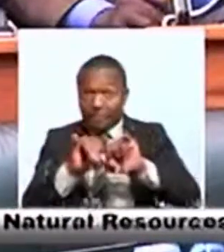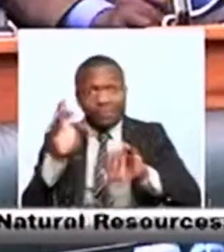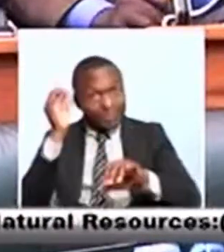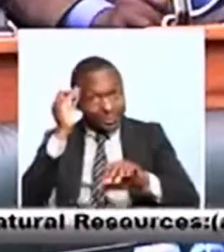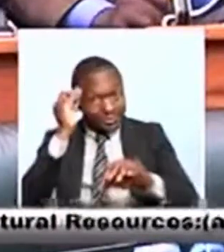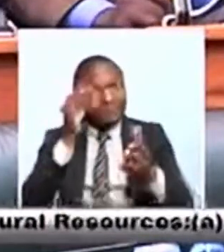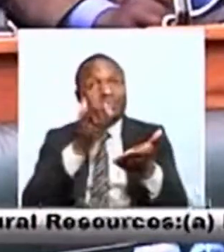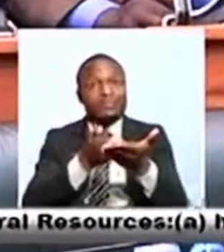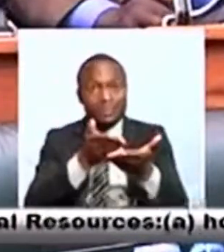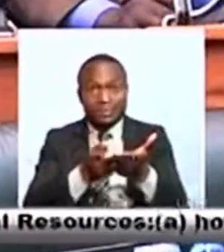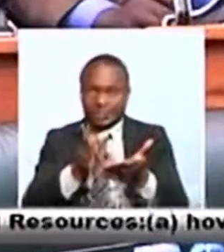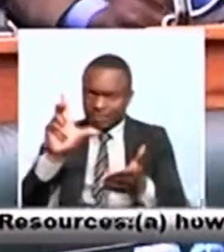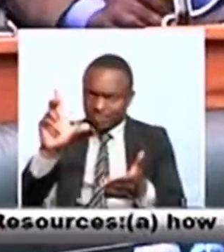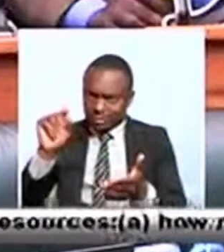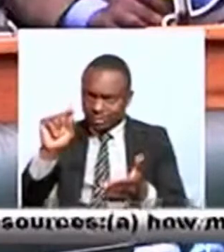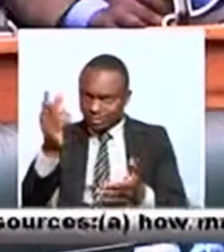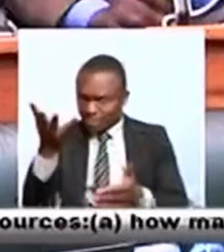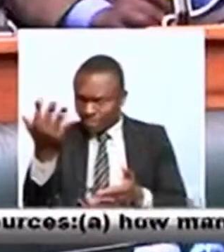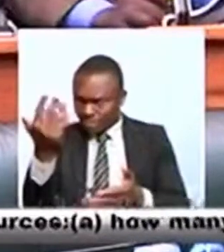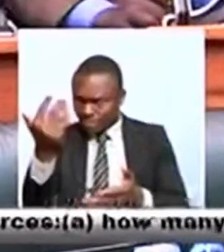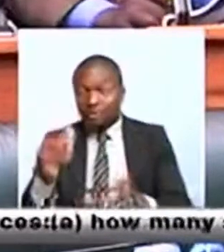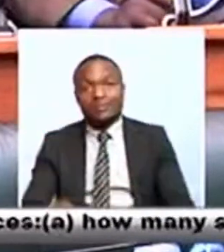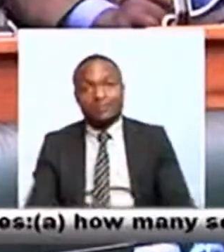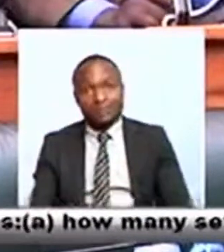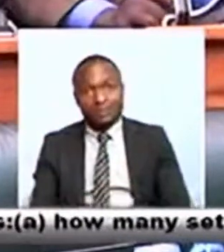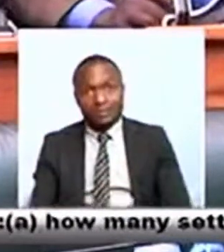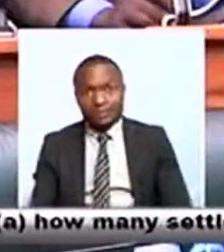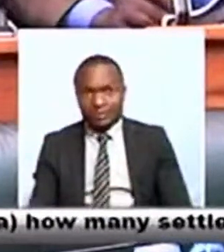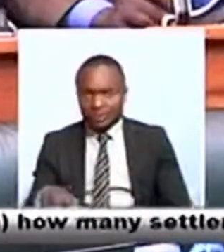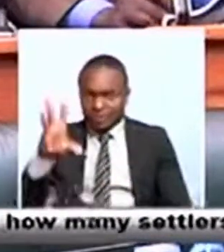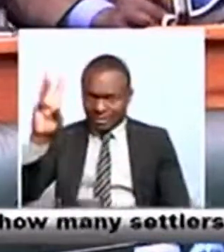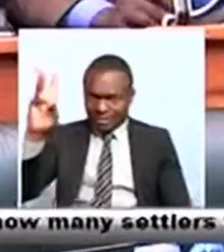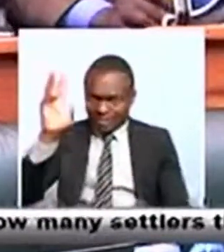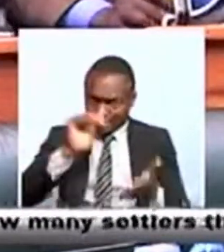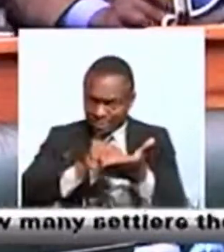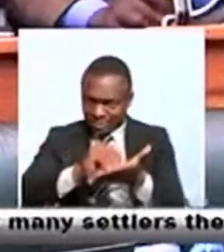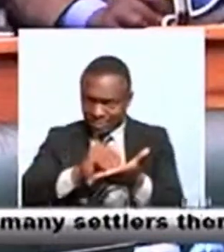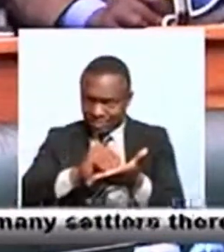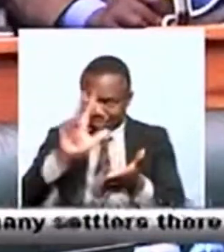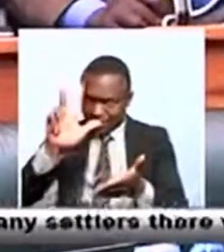that in 2015, an extent of